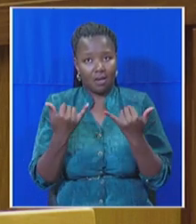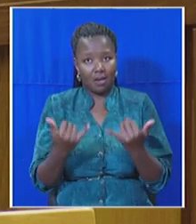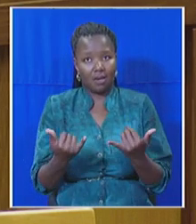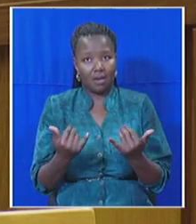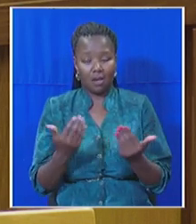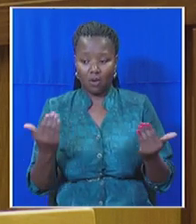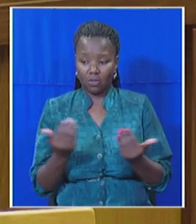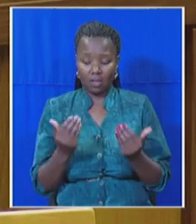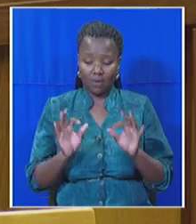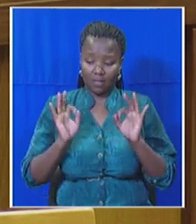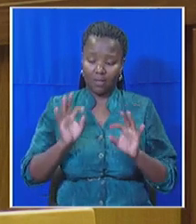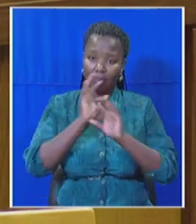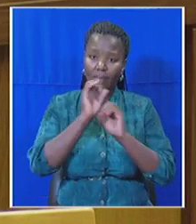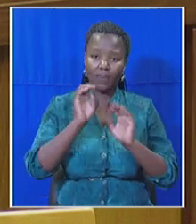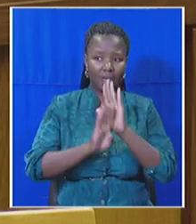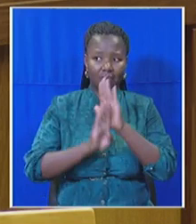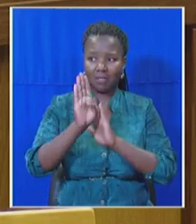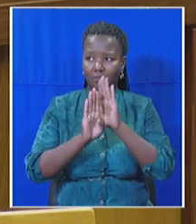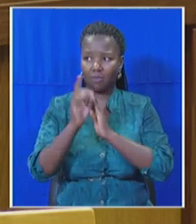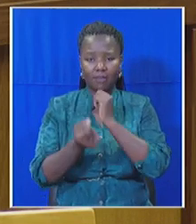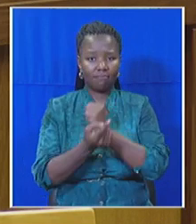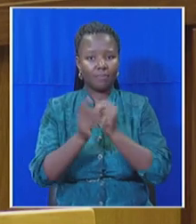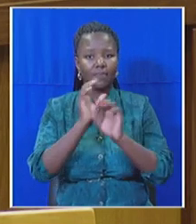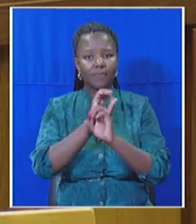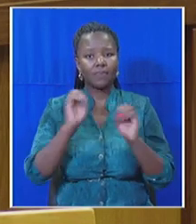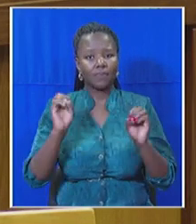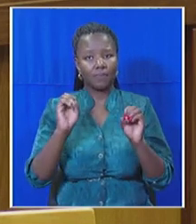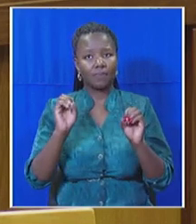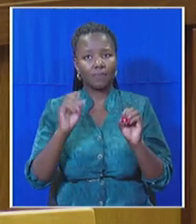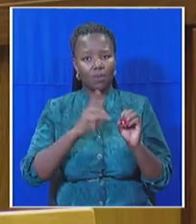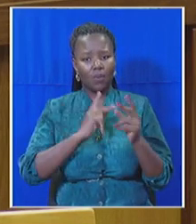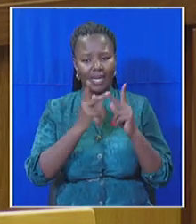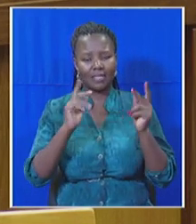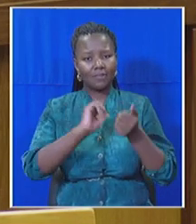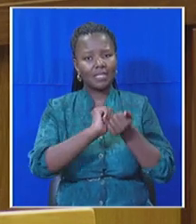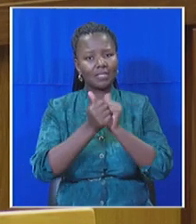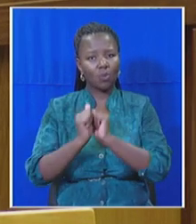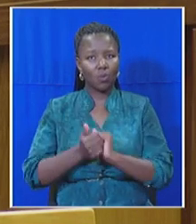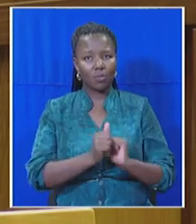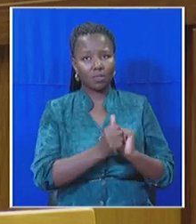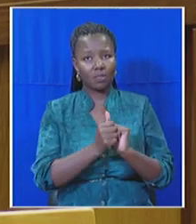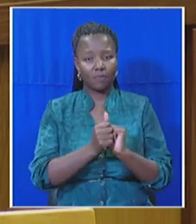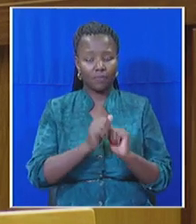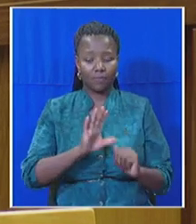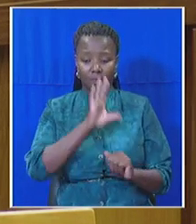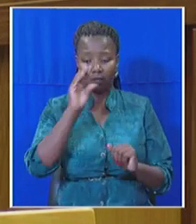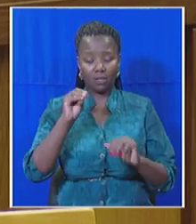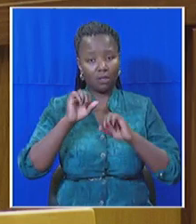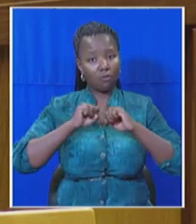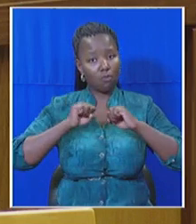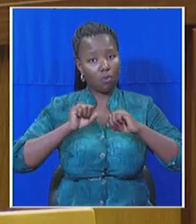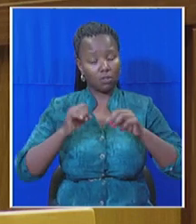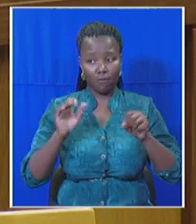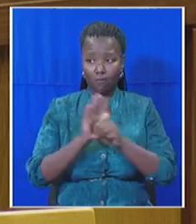underserviced with no development, and this is in terms of sporting codes. Boxing South Africa has not fully developed,